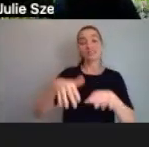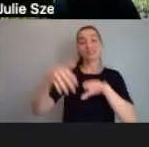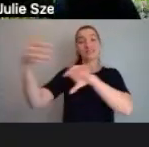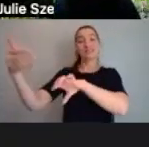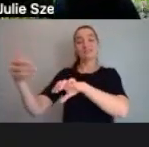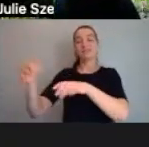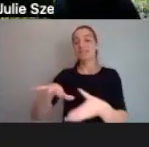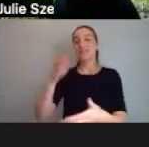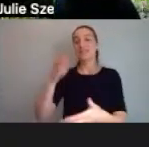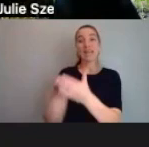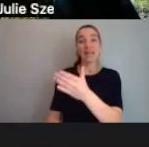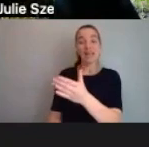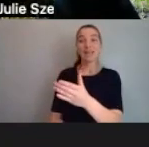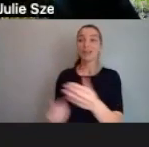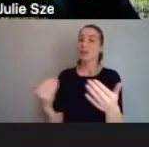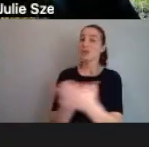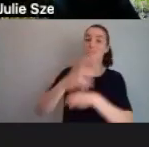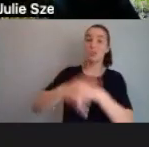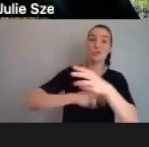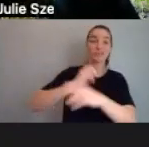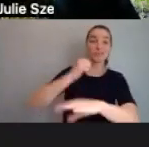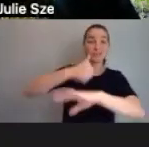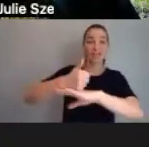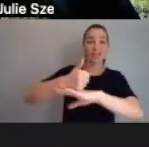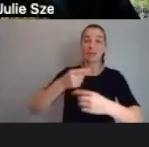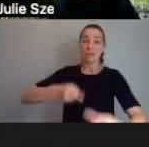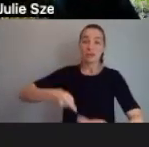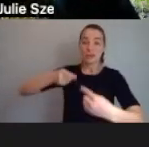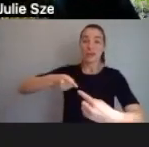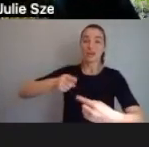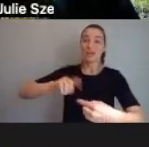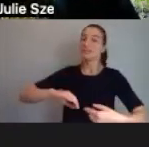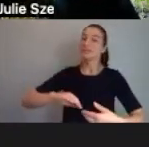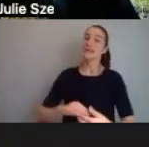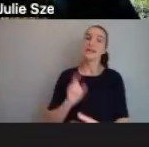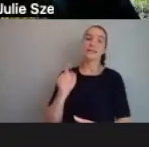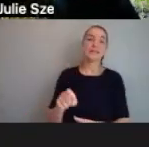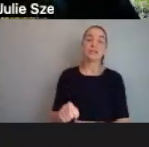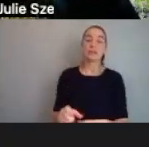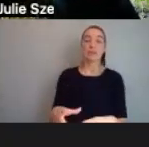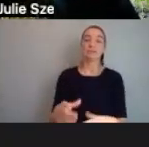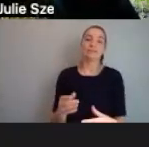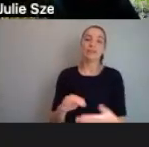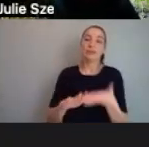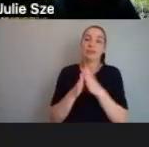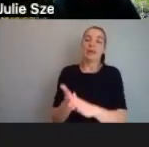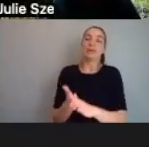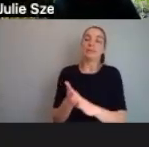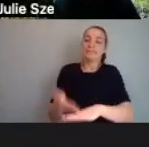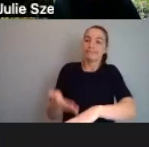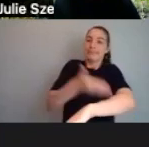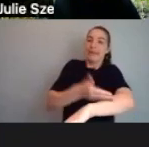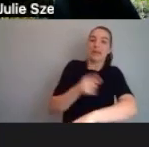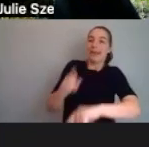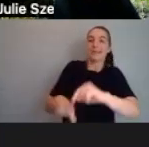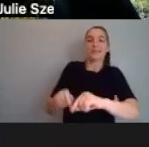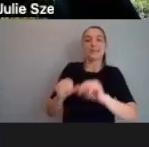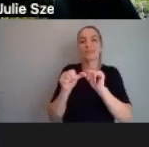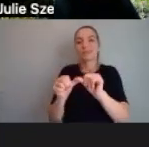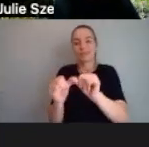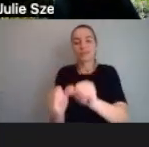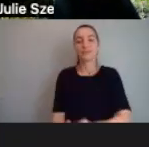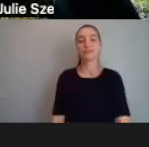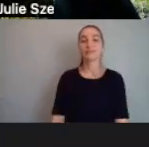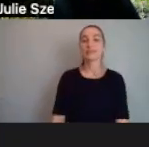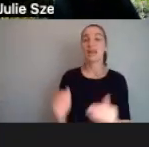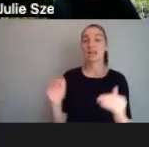is the moment of monsters and those who seek to make their monstrosity seem logical, acceptable, and normal. But justice movements have always reminded us in